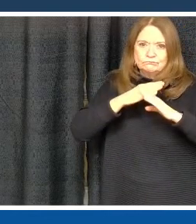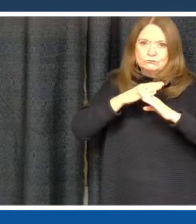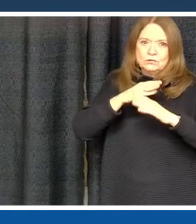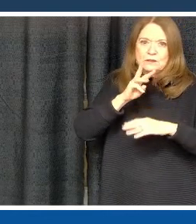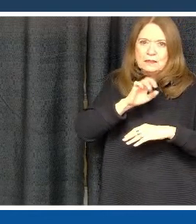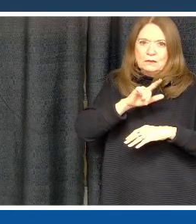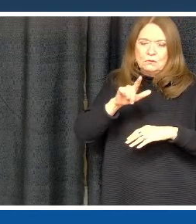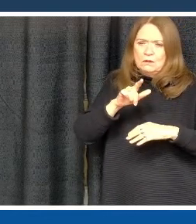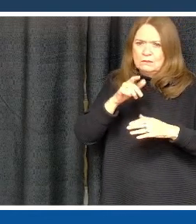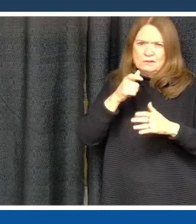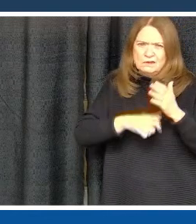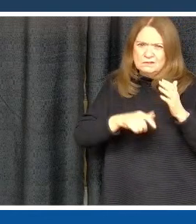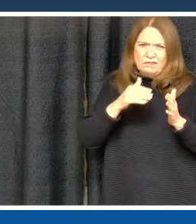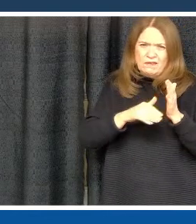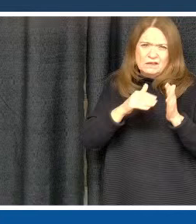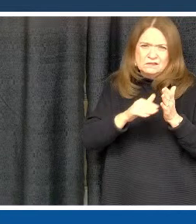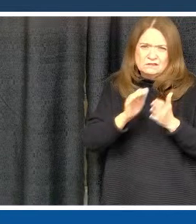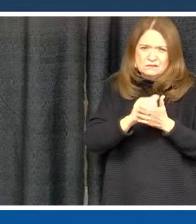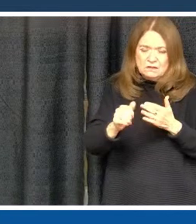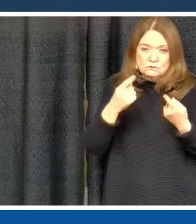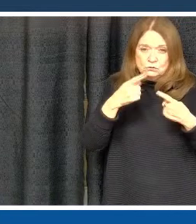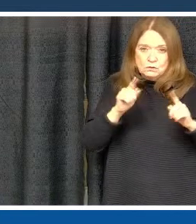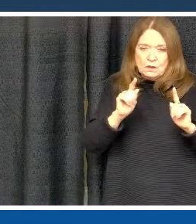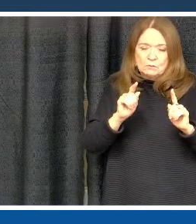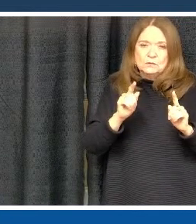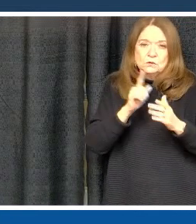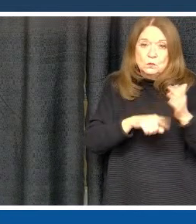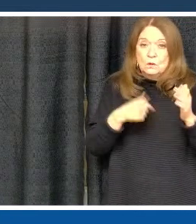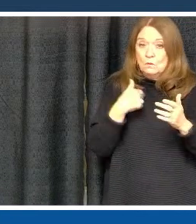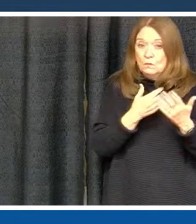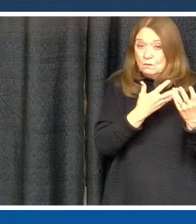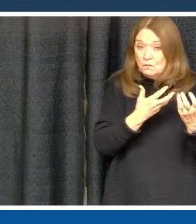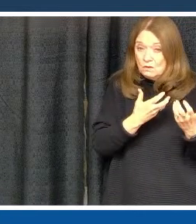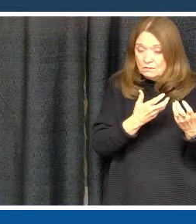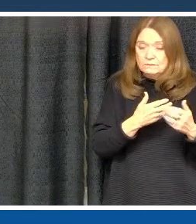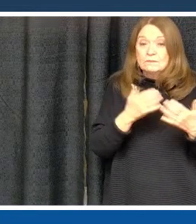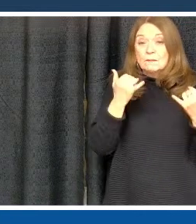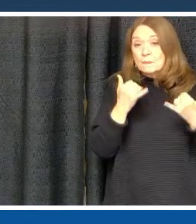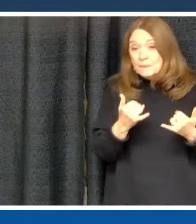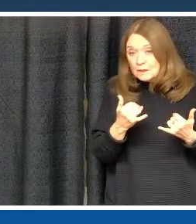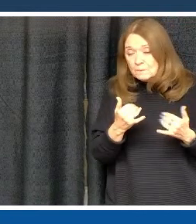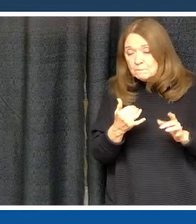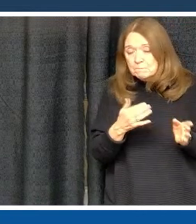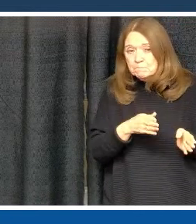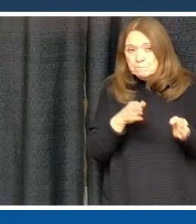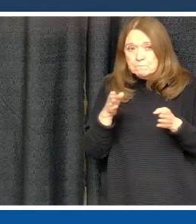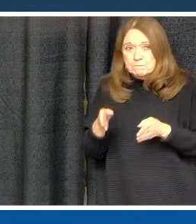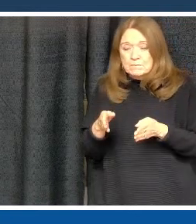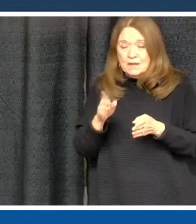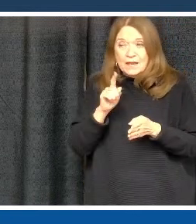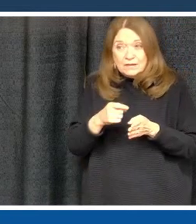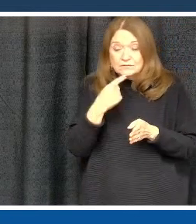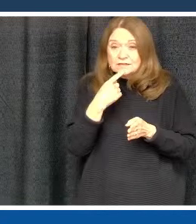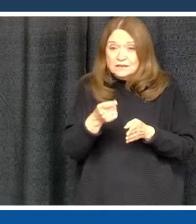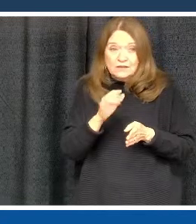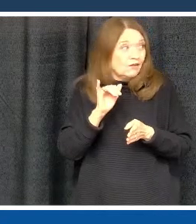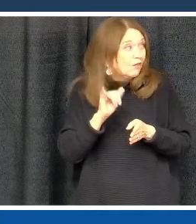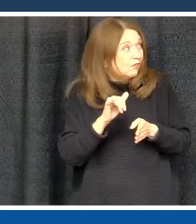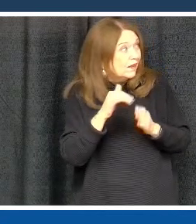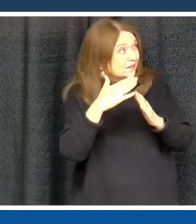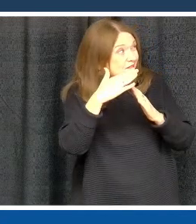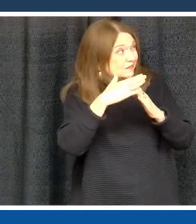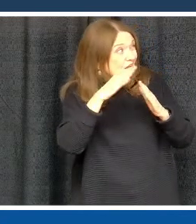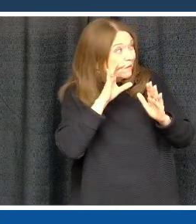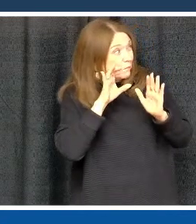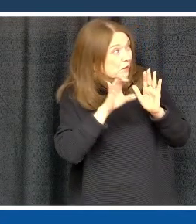of dollars to accomplish what we're after here. Now, I got to tell you on that top picture there, I